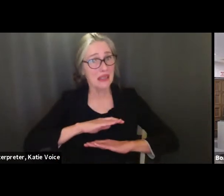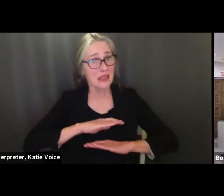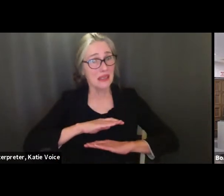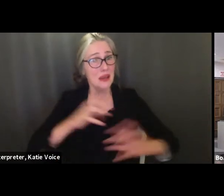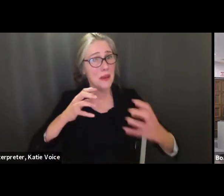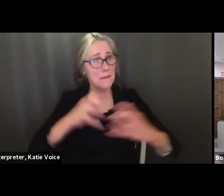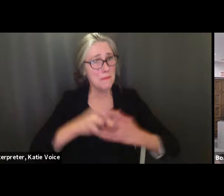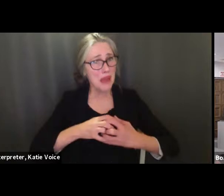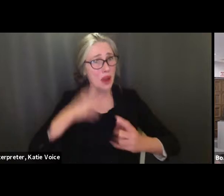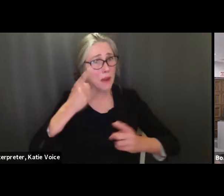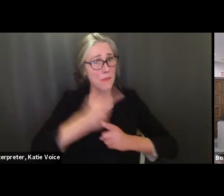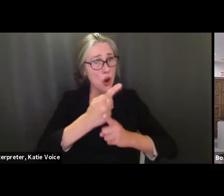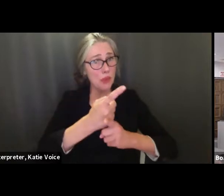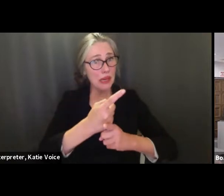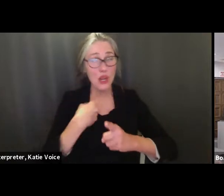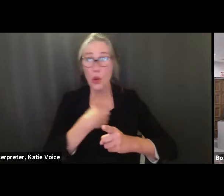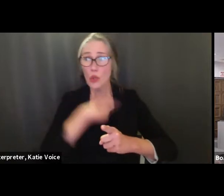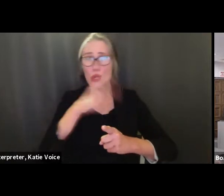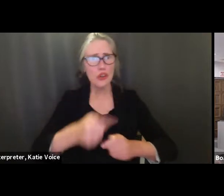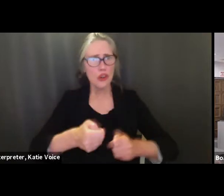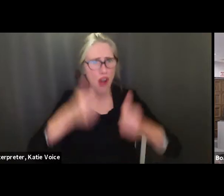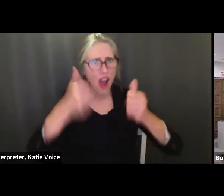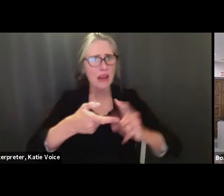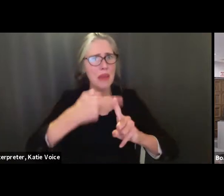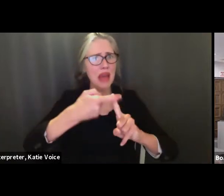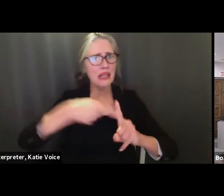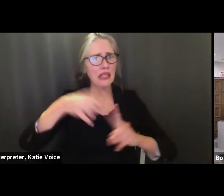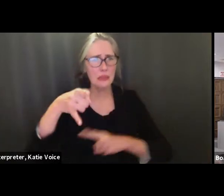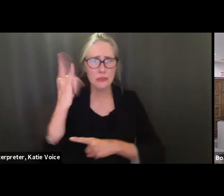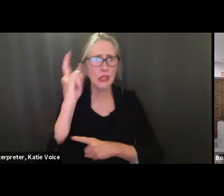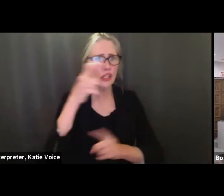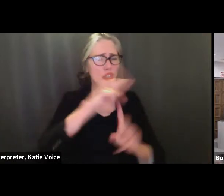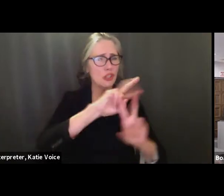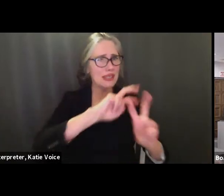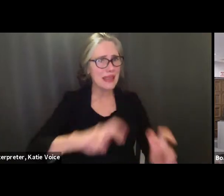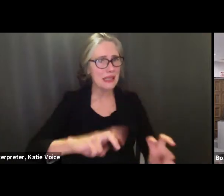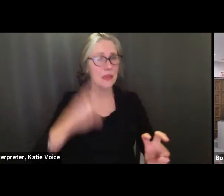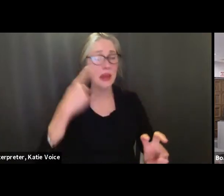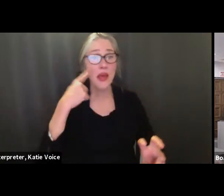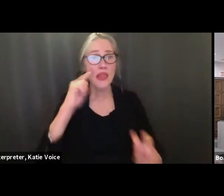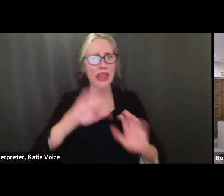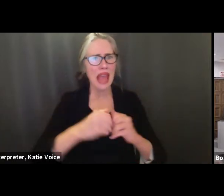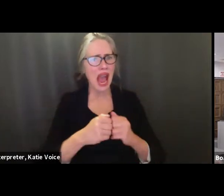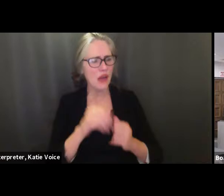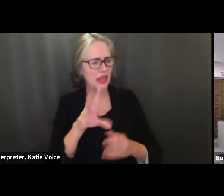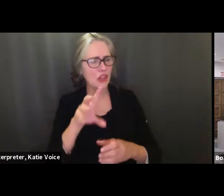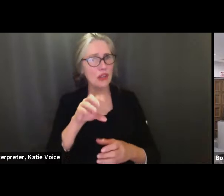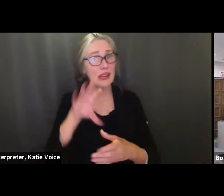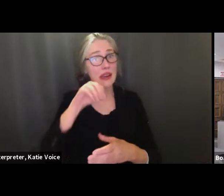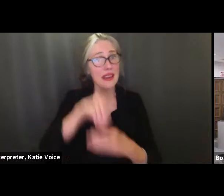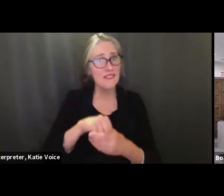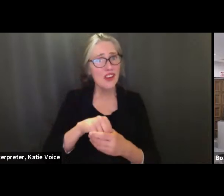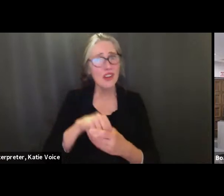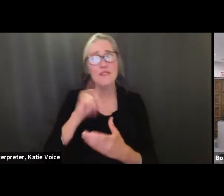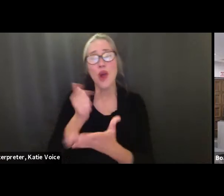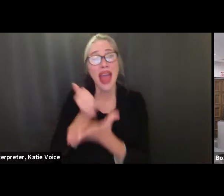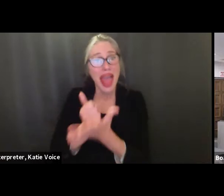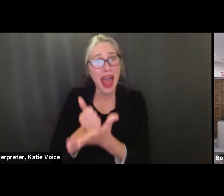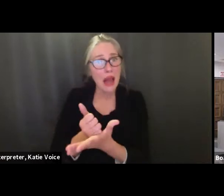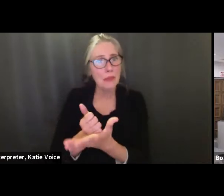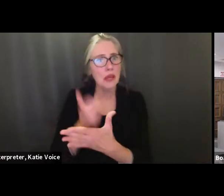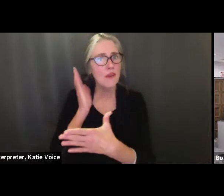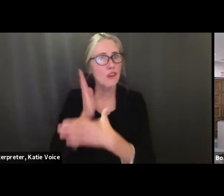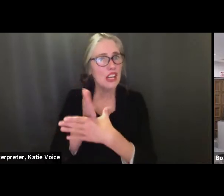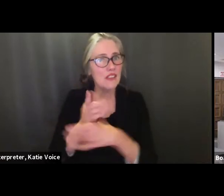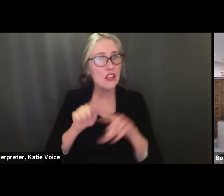be automatically assessing them, and we should be considering how they can get intensive interventions over the summer so they can close